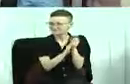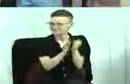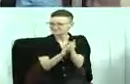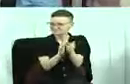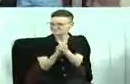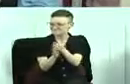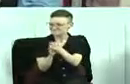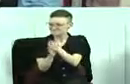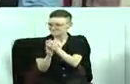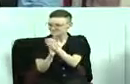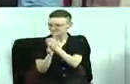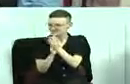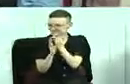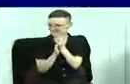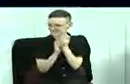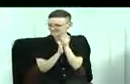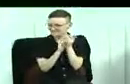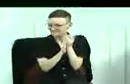Thank you.